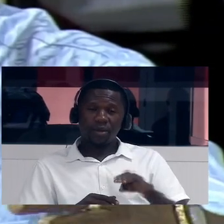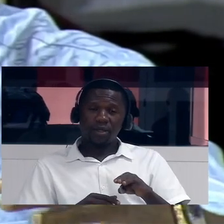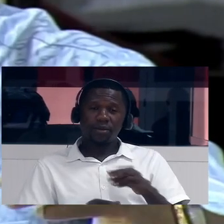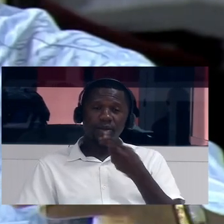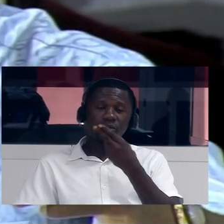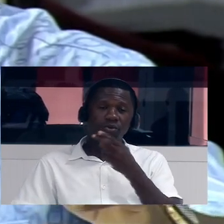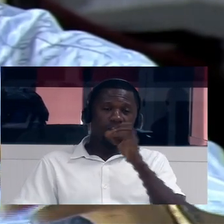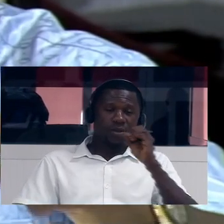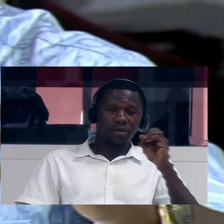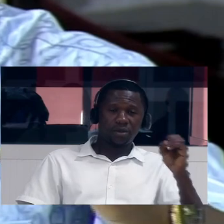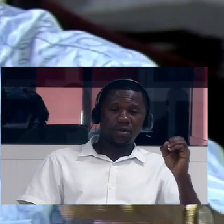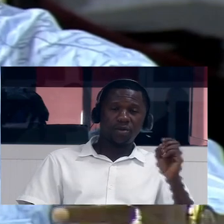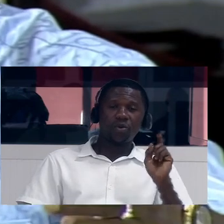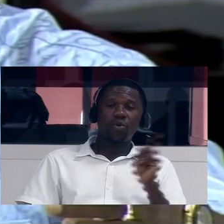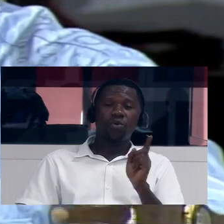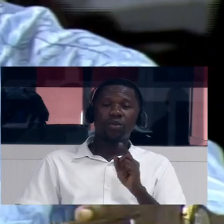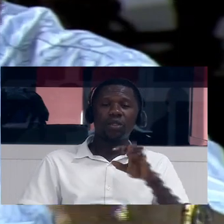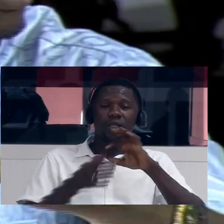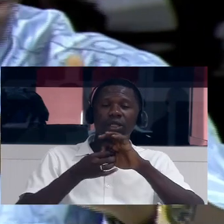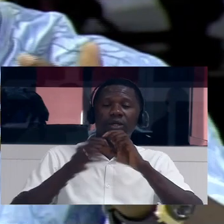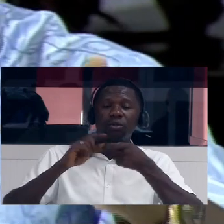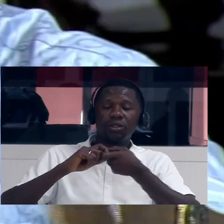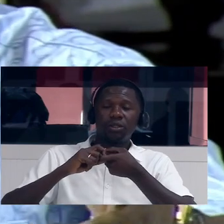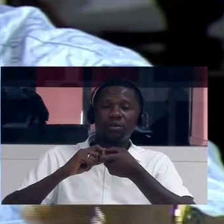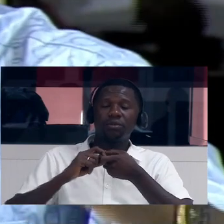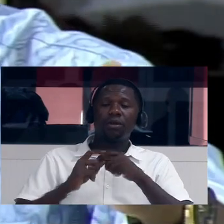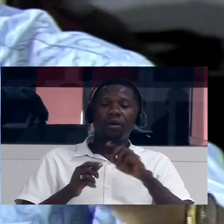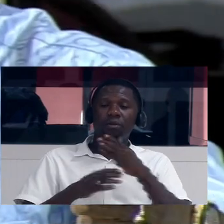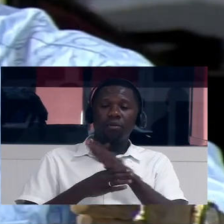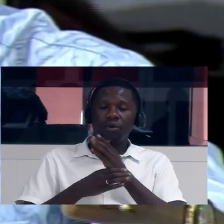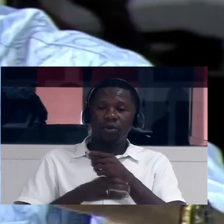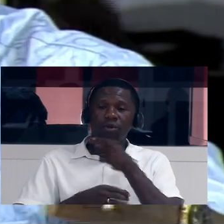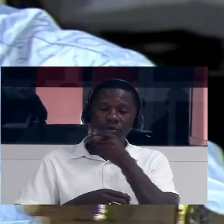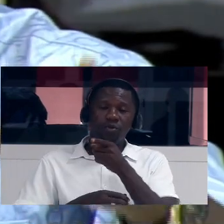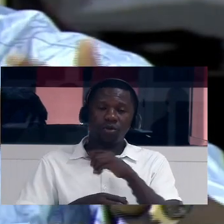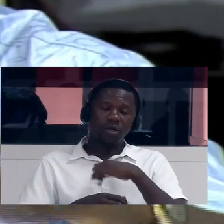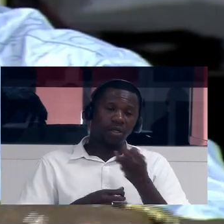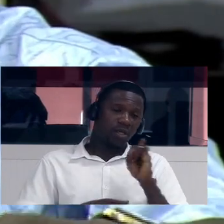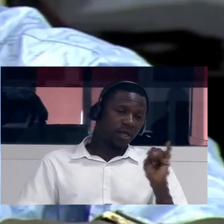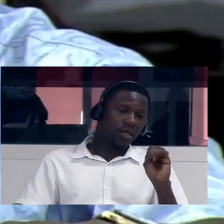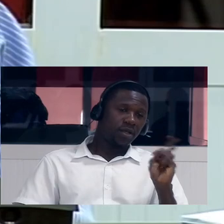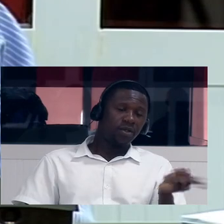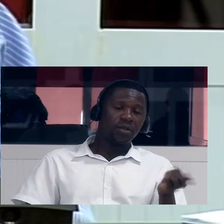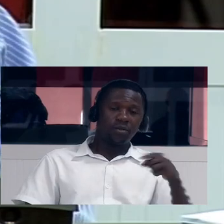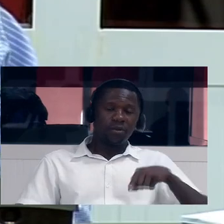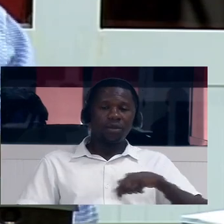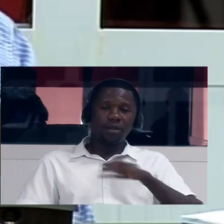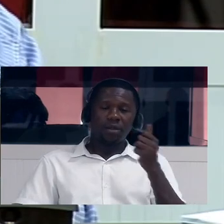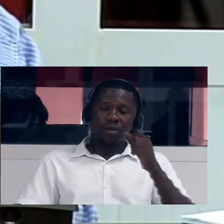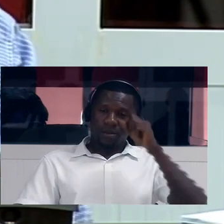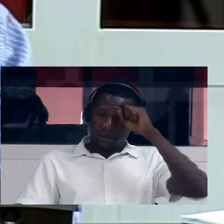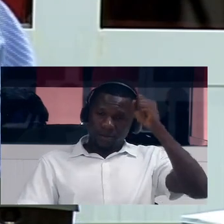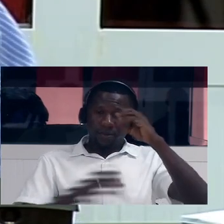March 2000, what was the relationship between you and as IGP and State House?